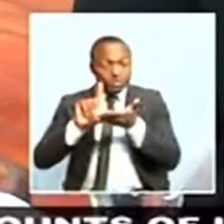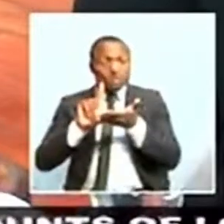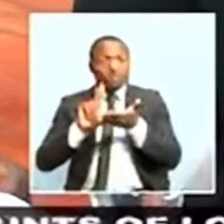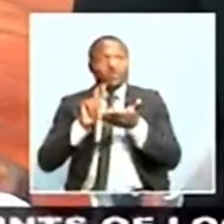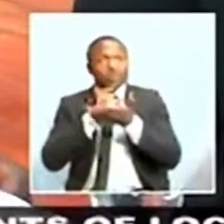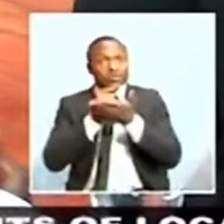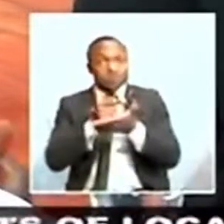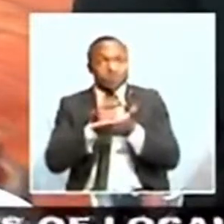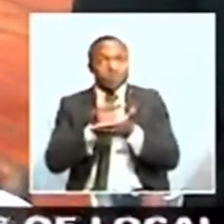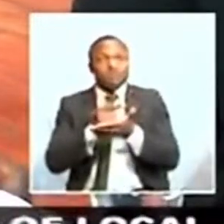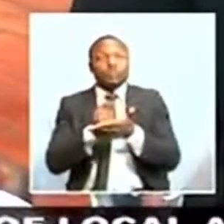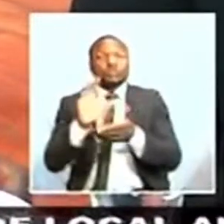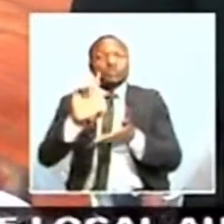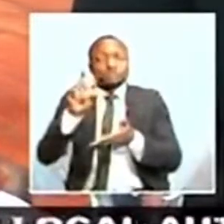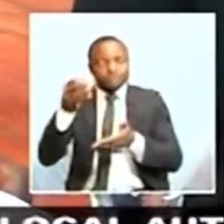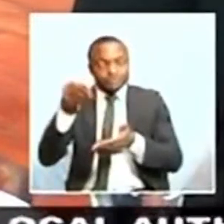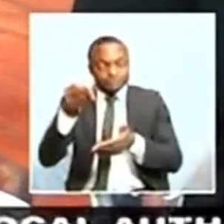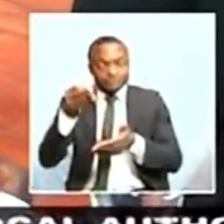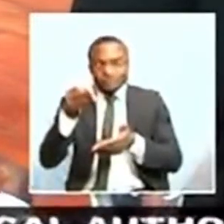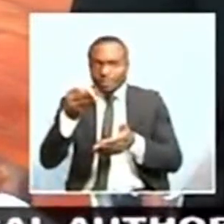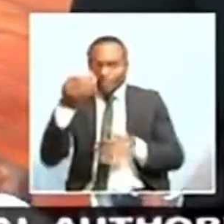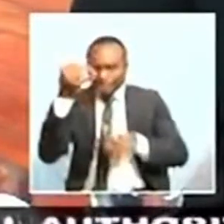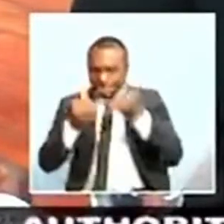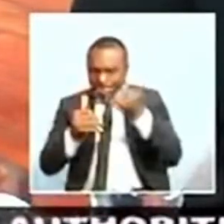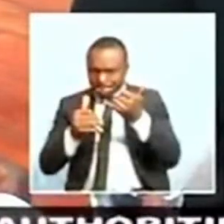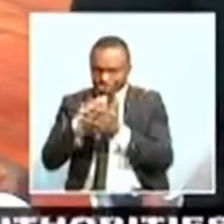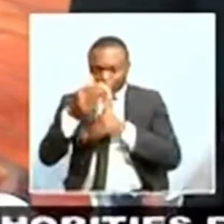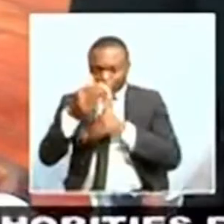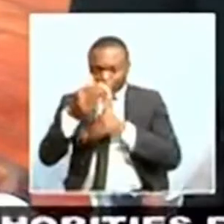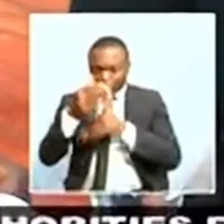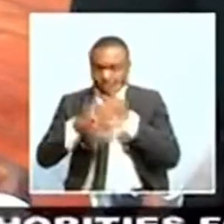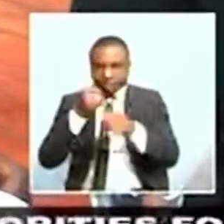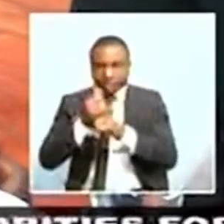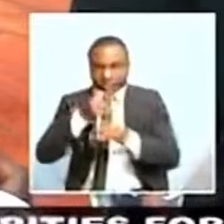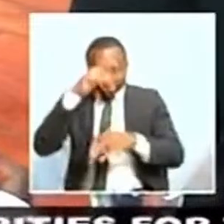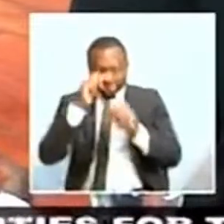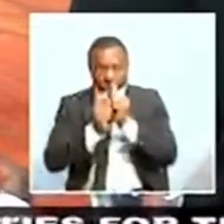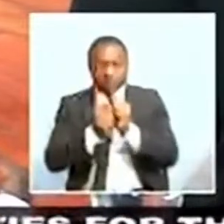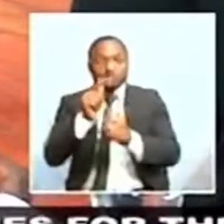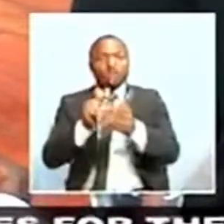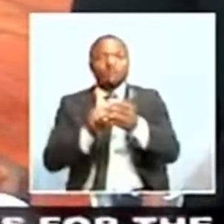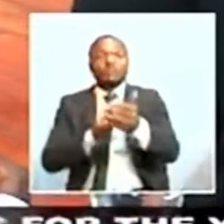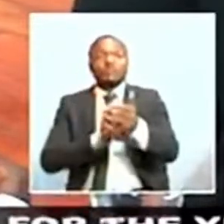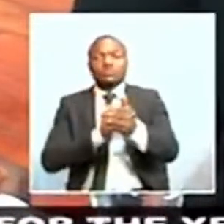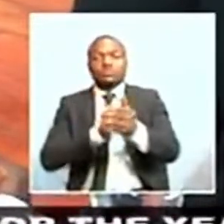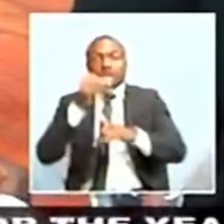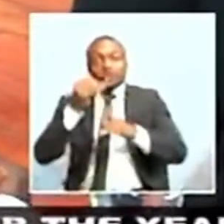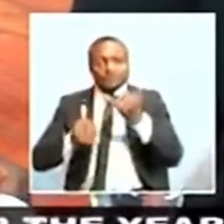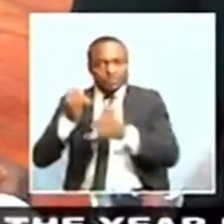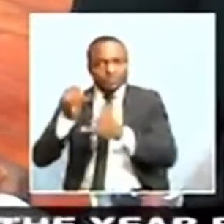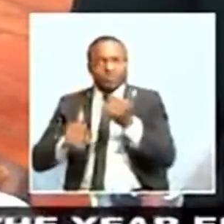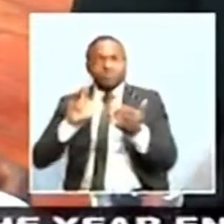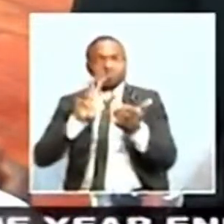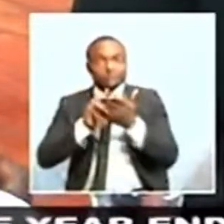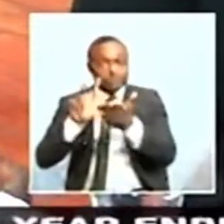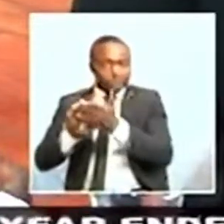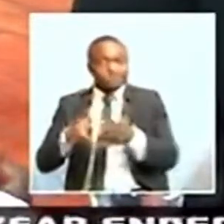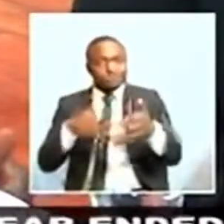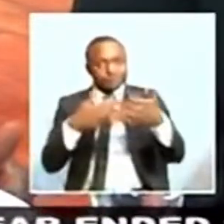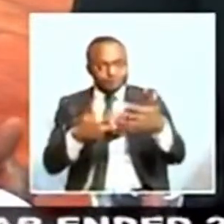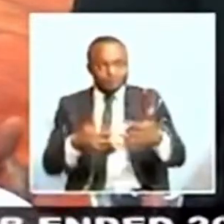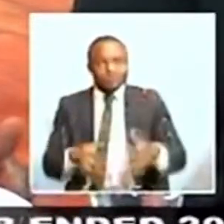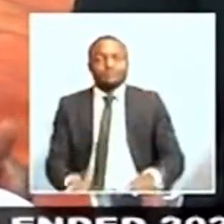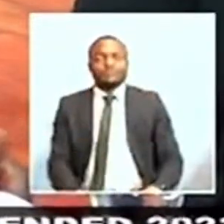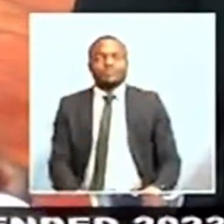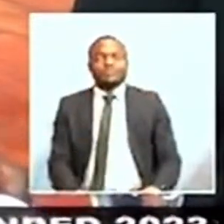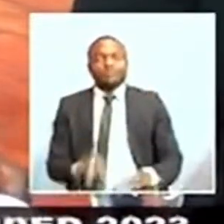Constituency Development Fund as at the end of the financial year due to the prolonged clearance of documentation for beneficiaries. Action